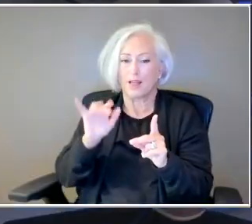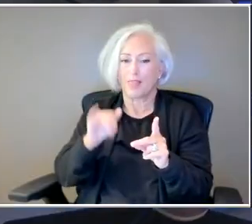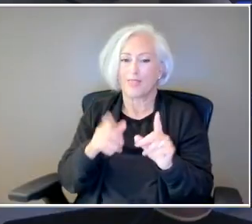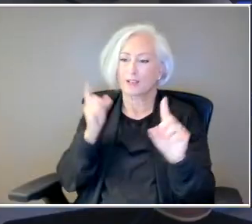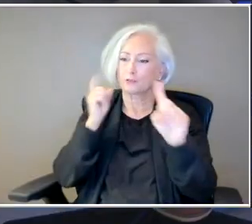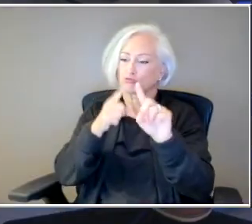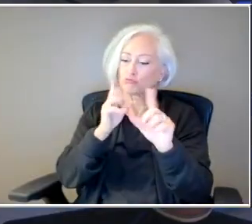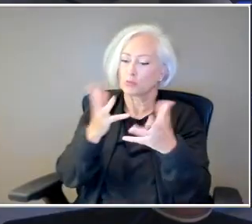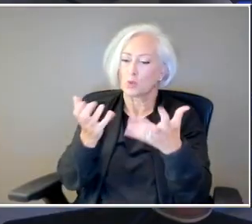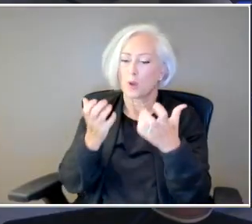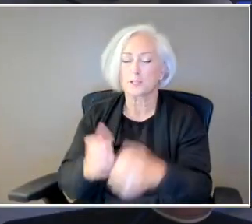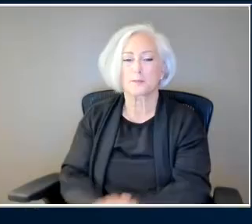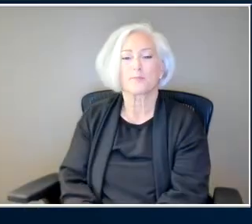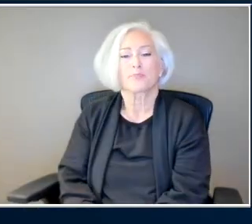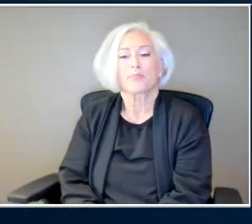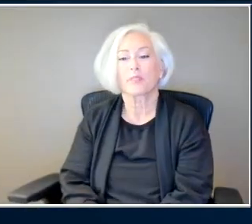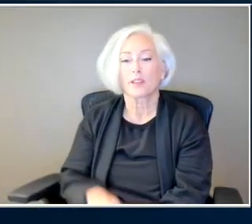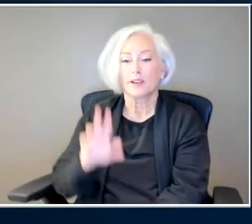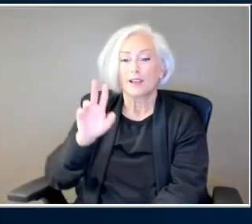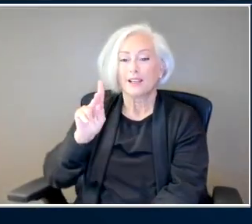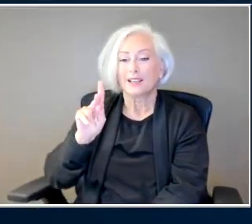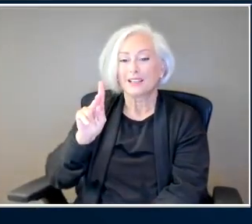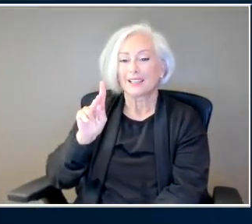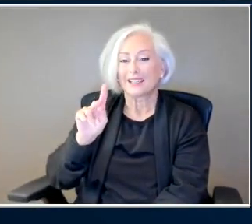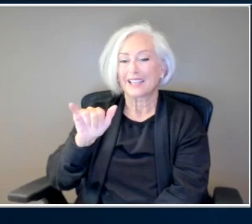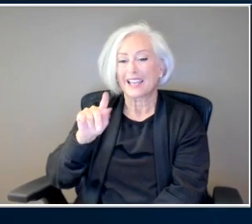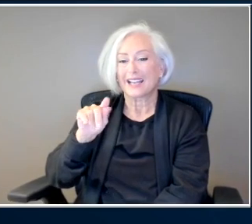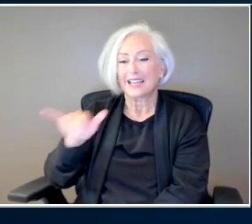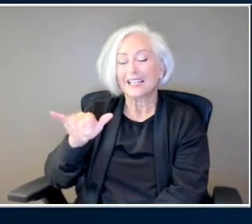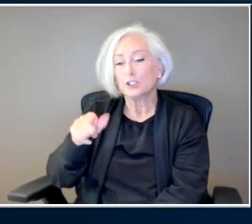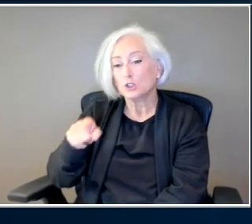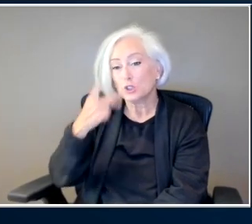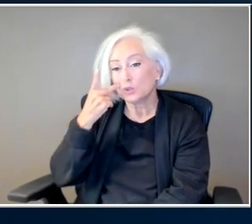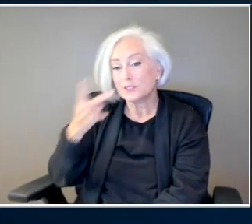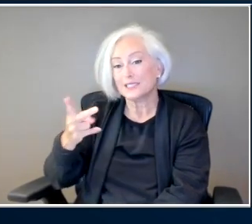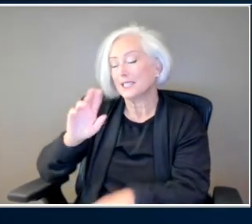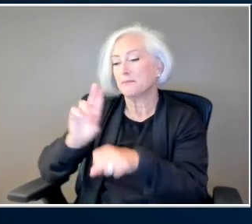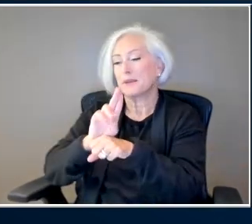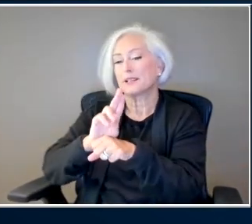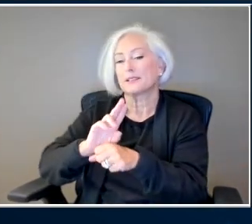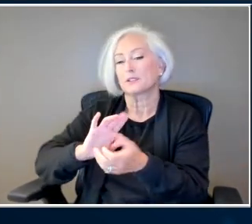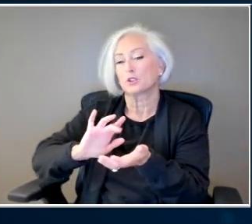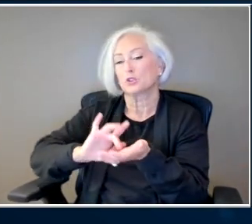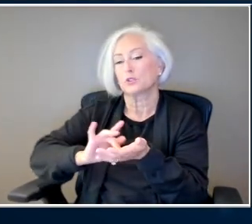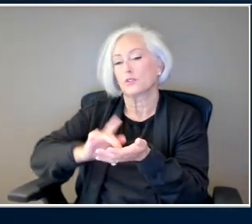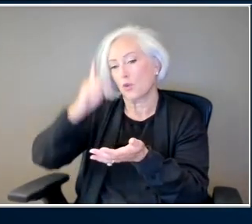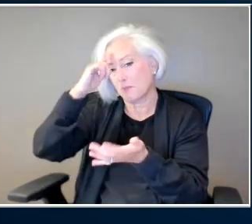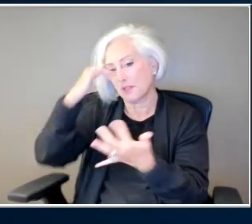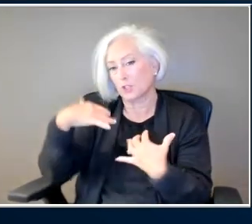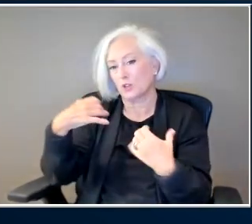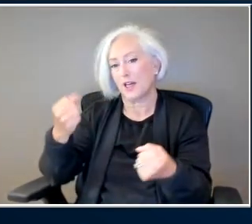Yeah. Katie, question for you. Do you see these medications being used for mental health?